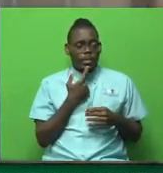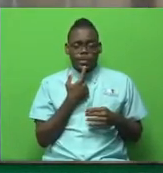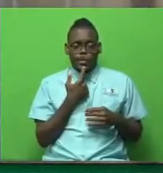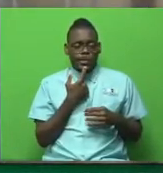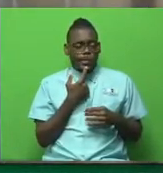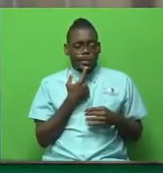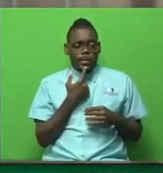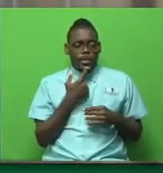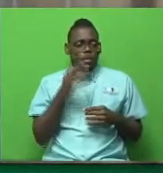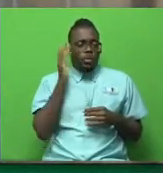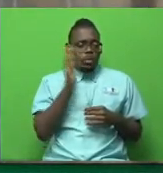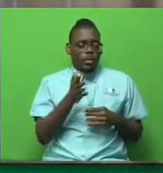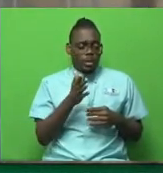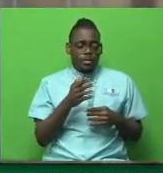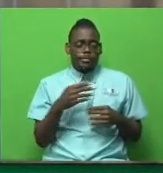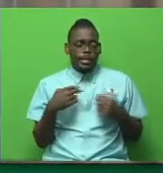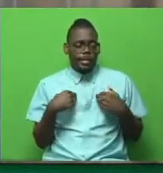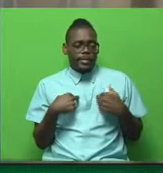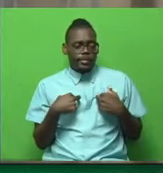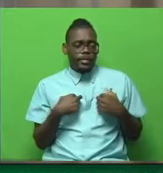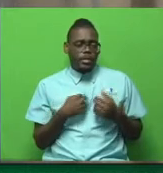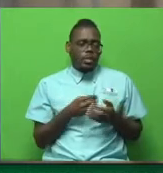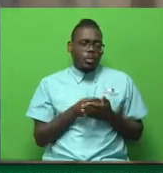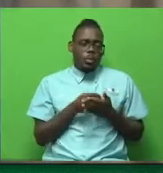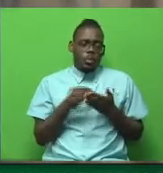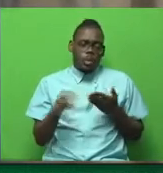and one ton wastage